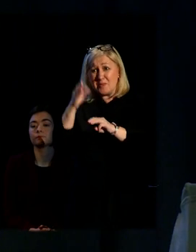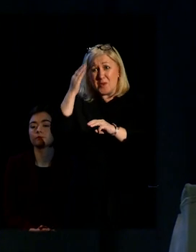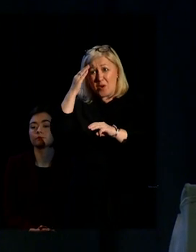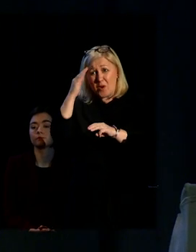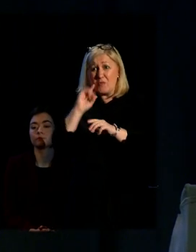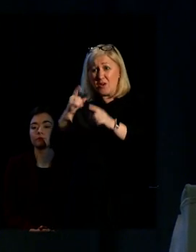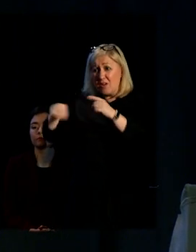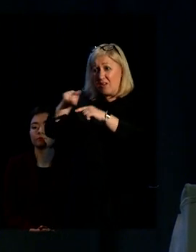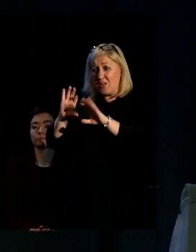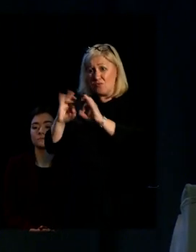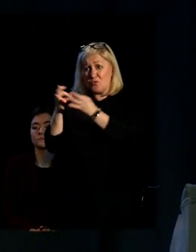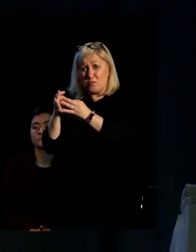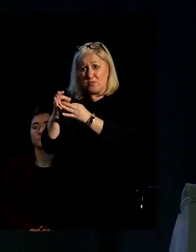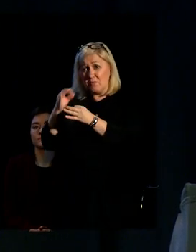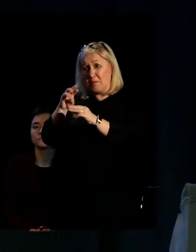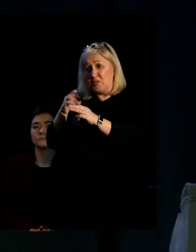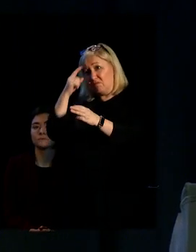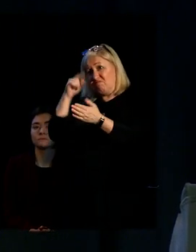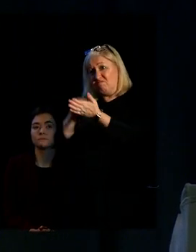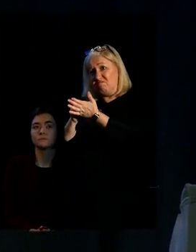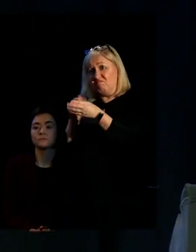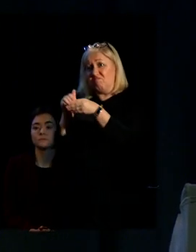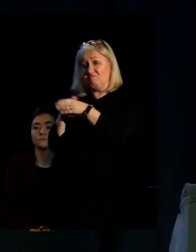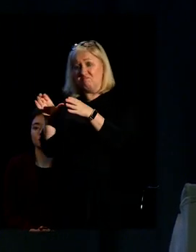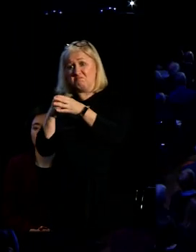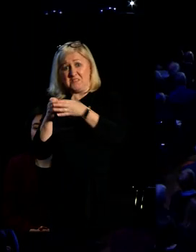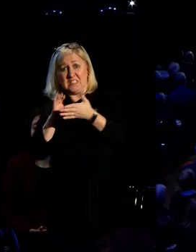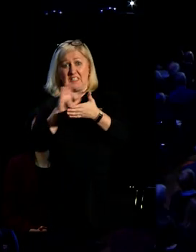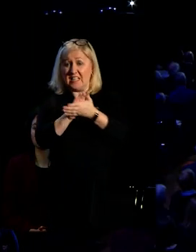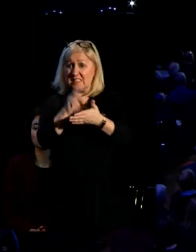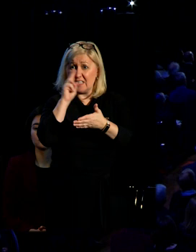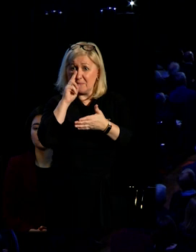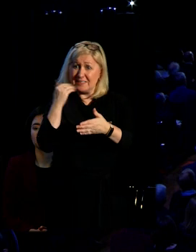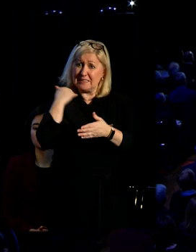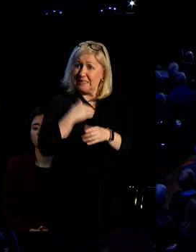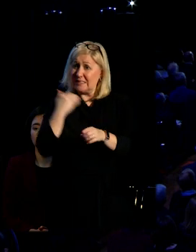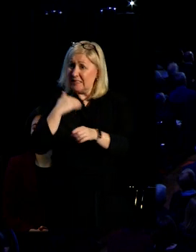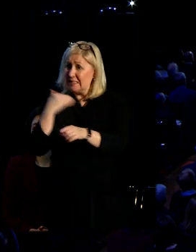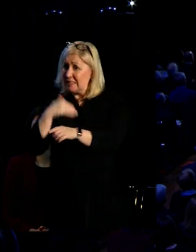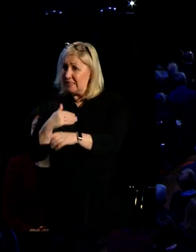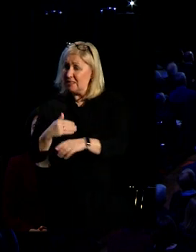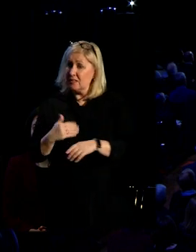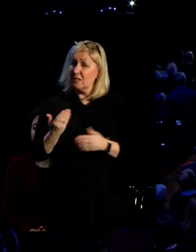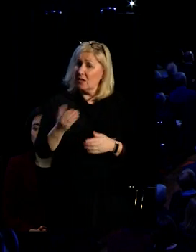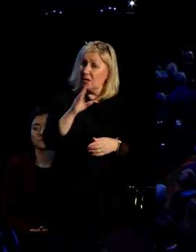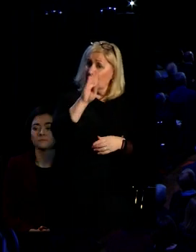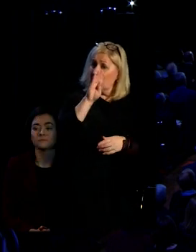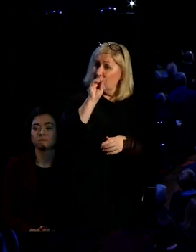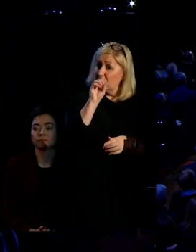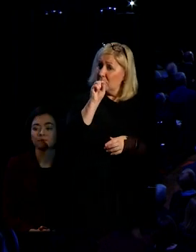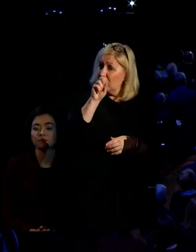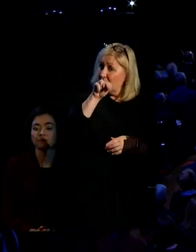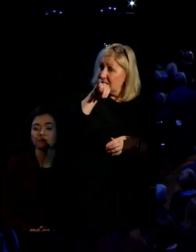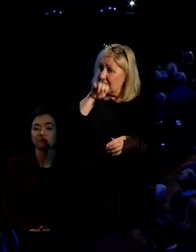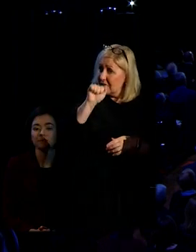of killers in hand-to-hand killings. In Bosnia, more than 8,000 Muslim men and boys